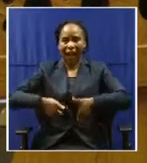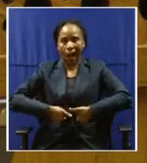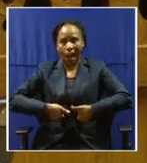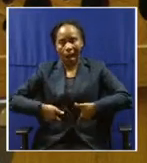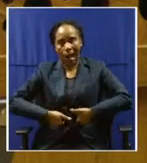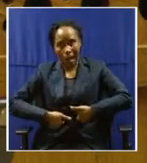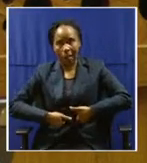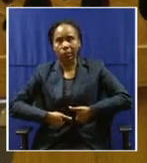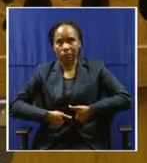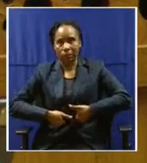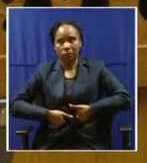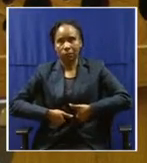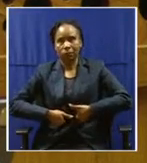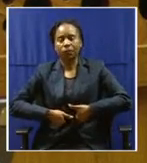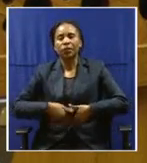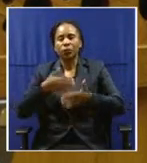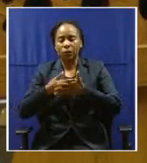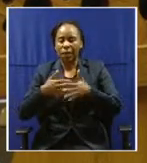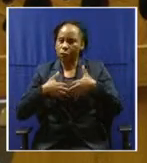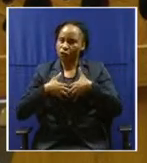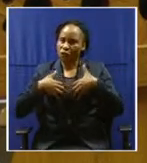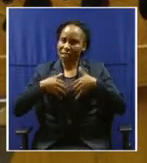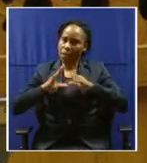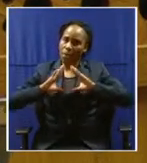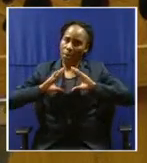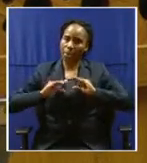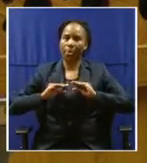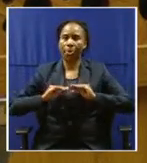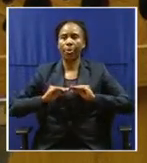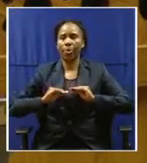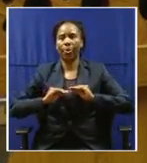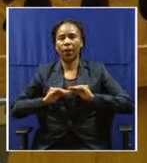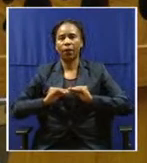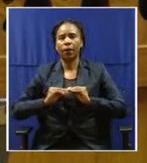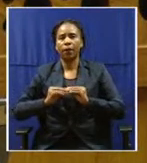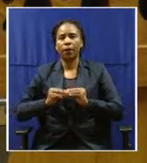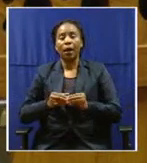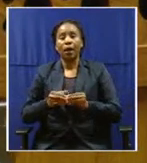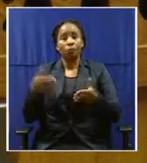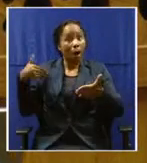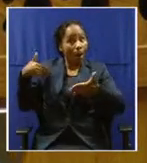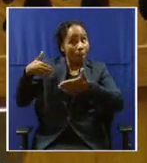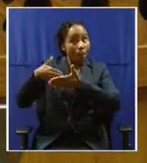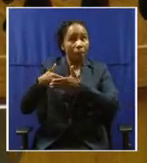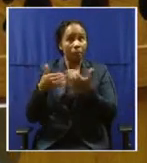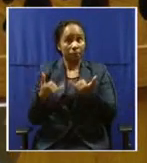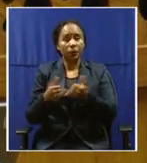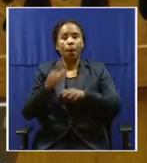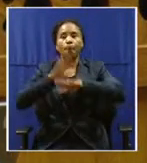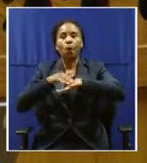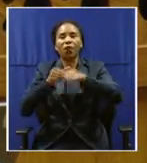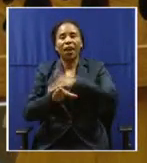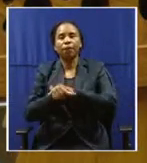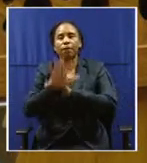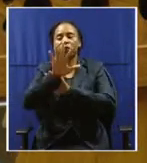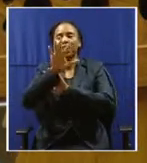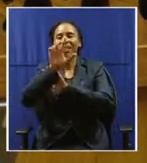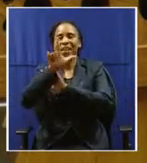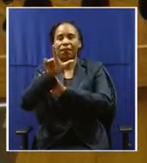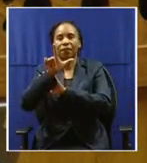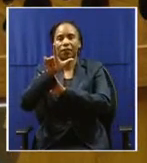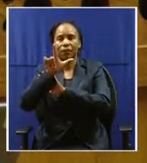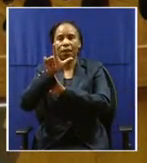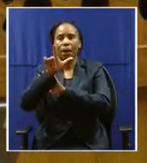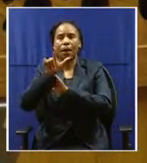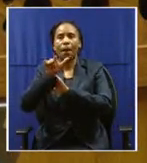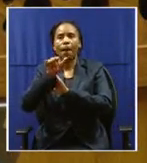of great distress and crisis. To date, more than $57 billion in wage support has